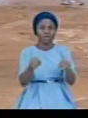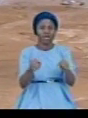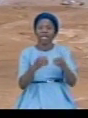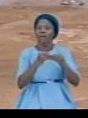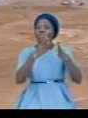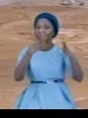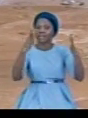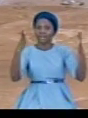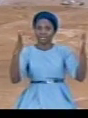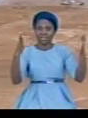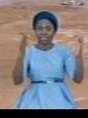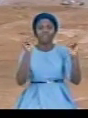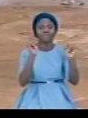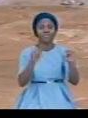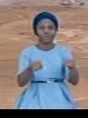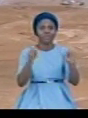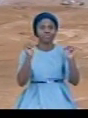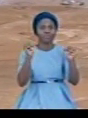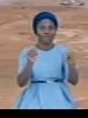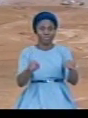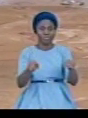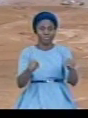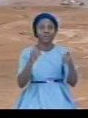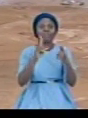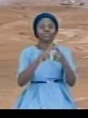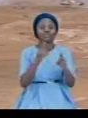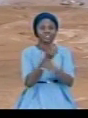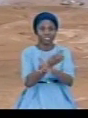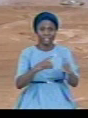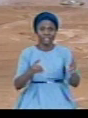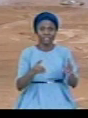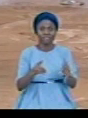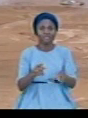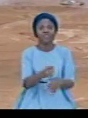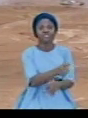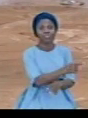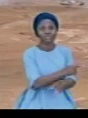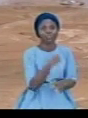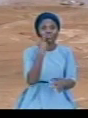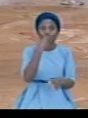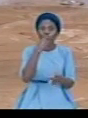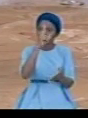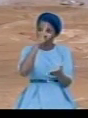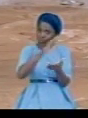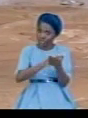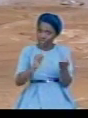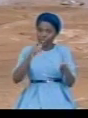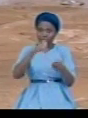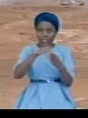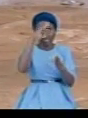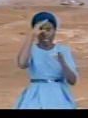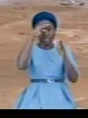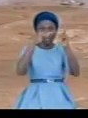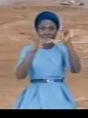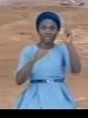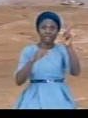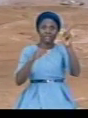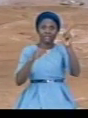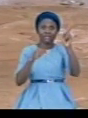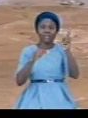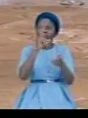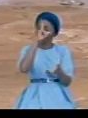able, abundantly able, to deliver those who trust in Him, who trust